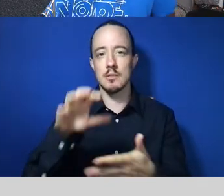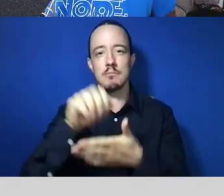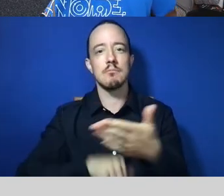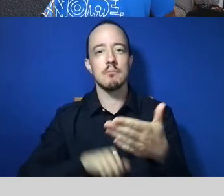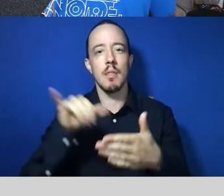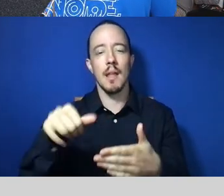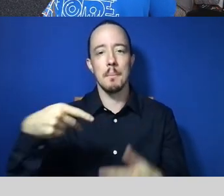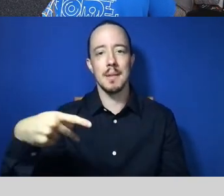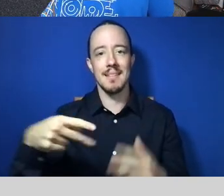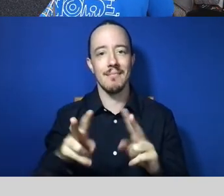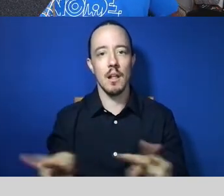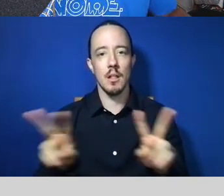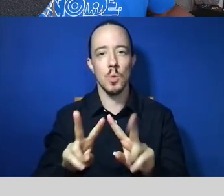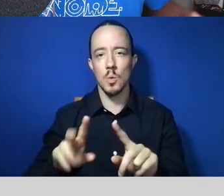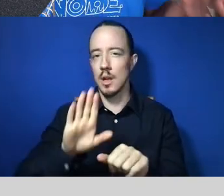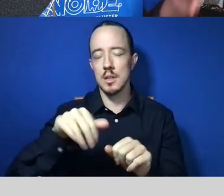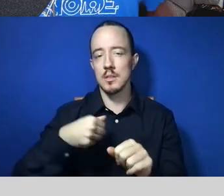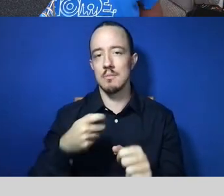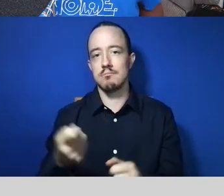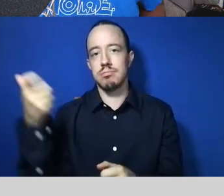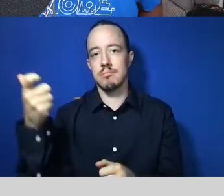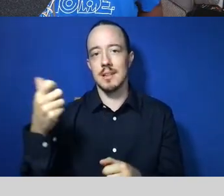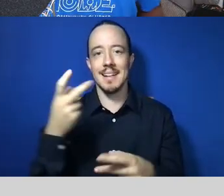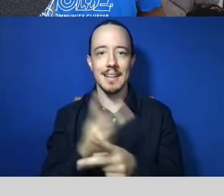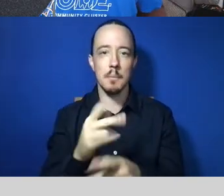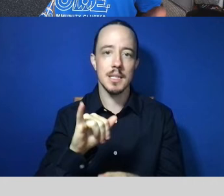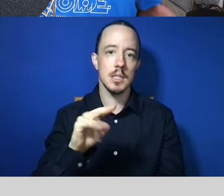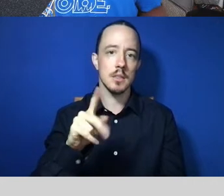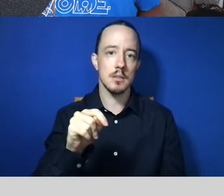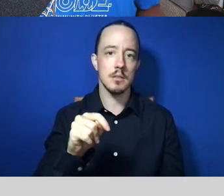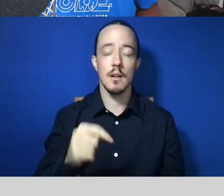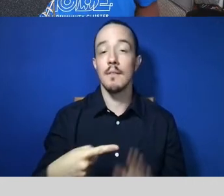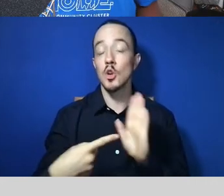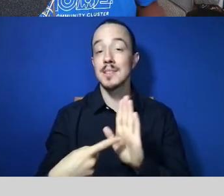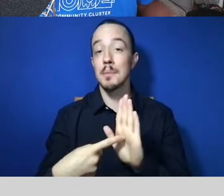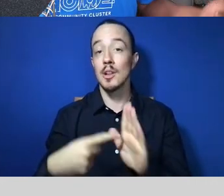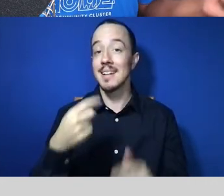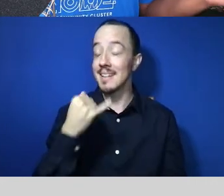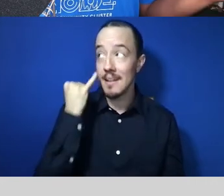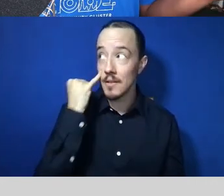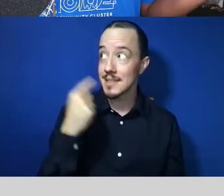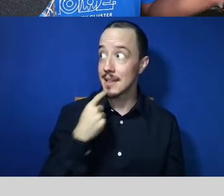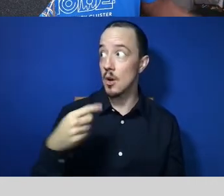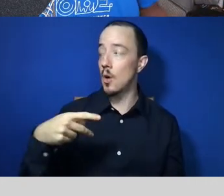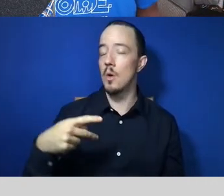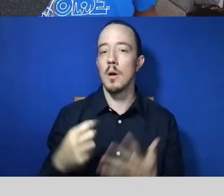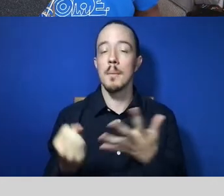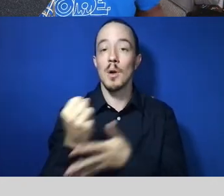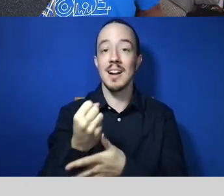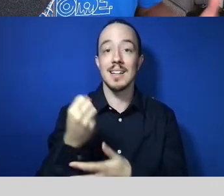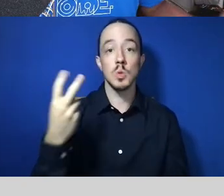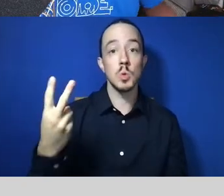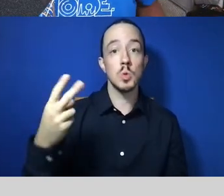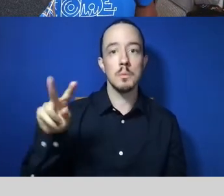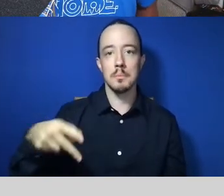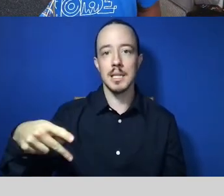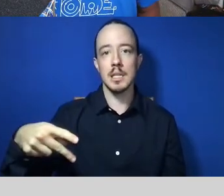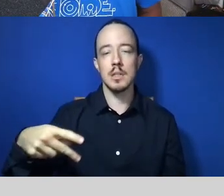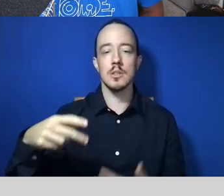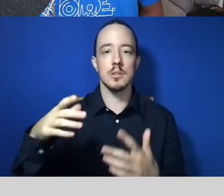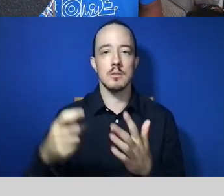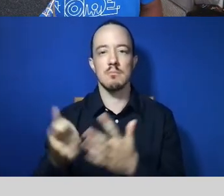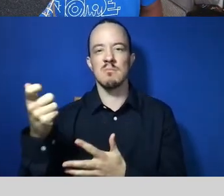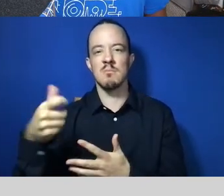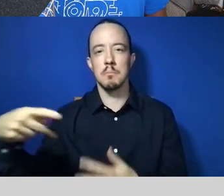to me. I just kind of removed that P value and kept the integer. So if it said it was a priority 2P, it wound up just